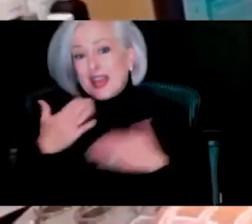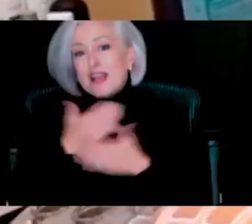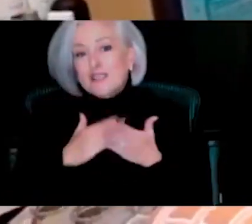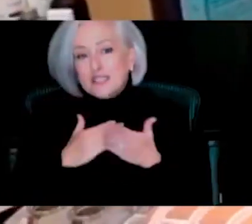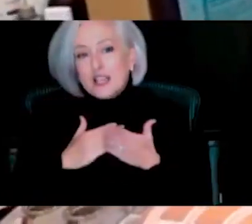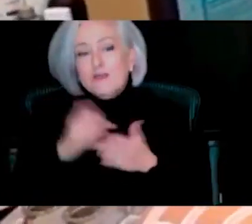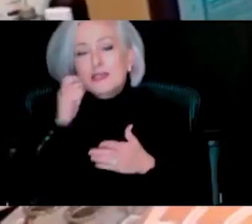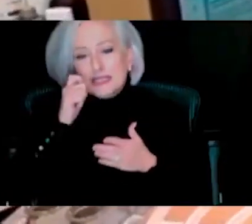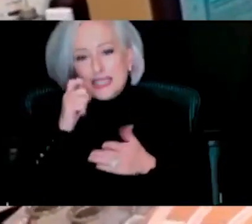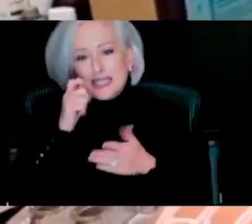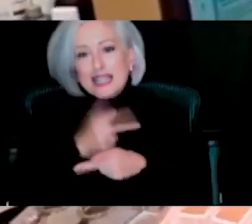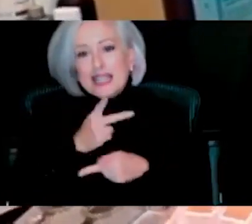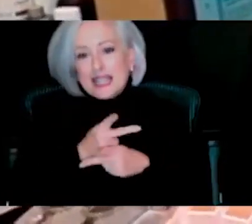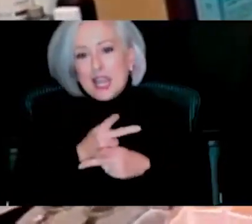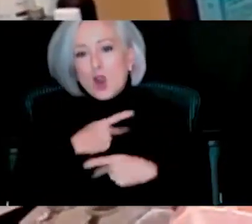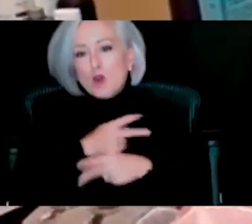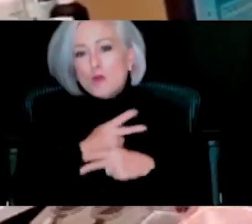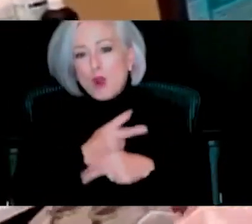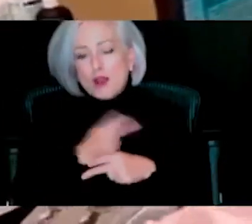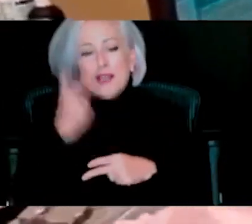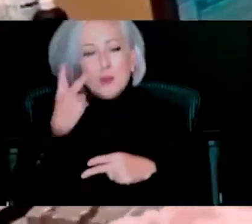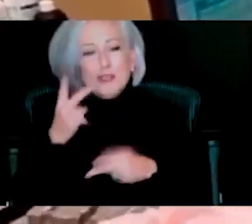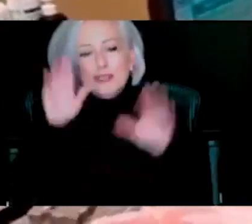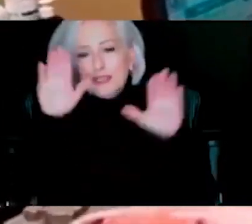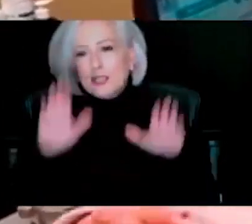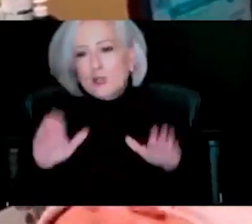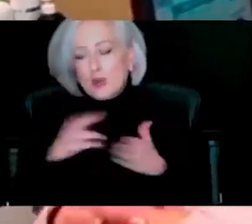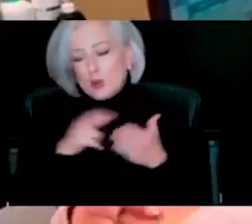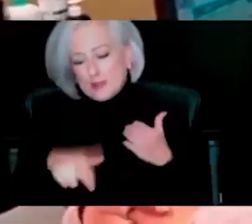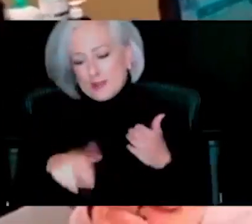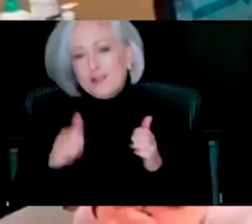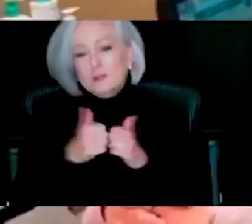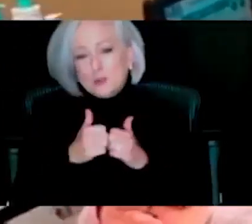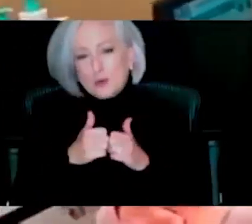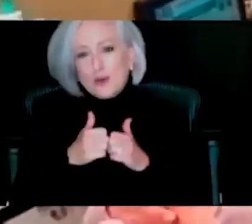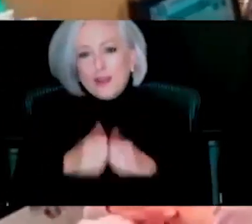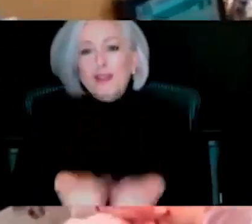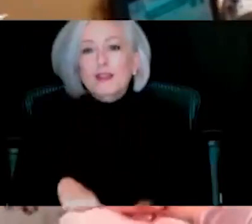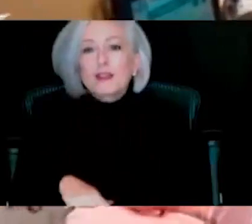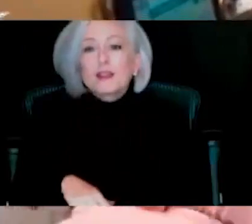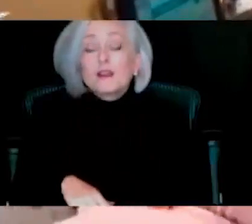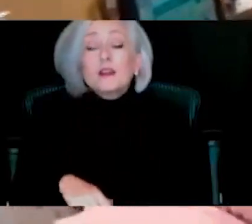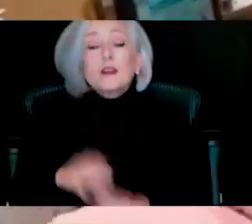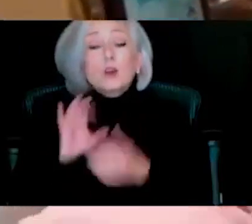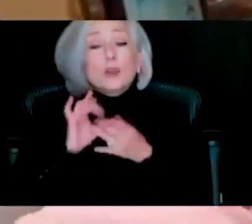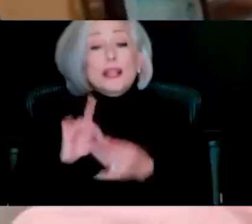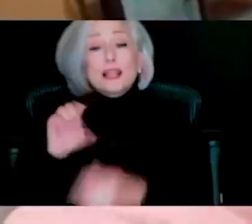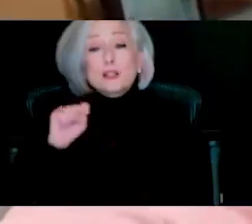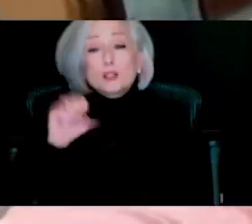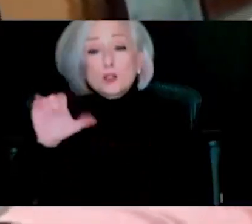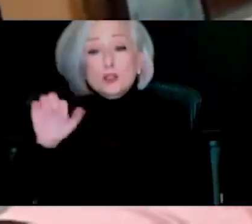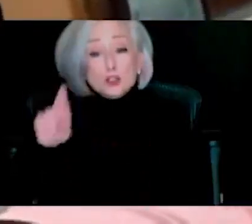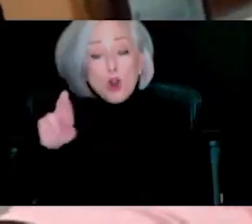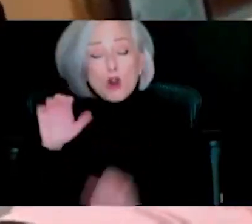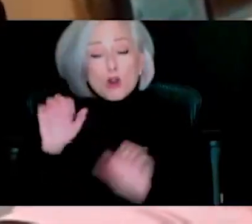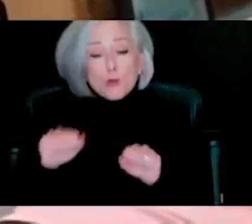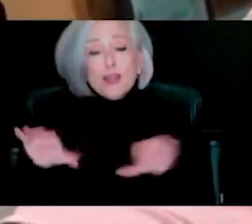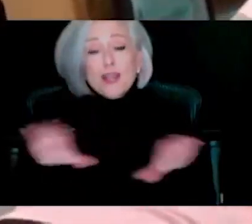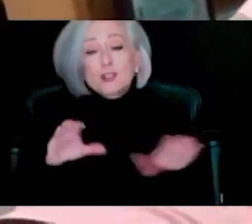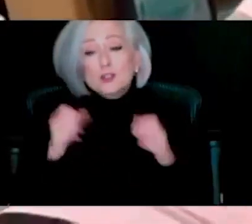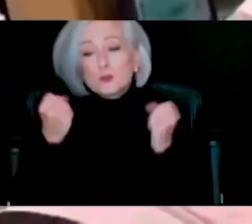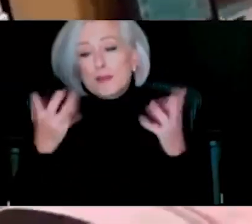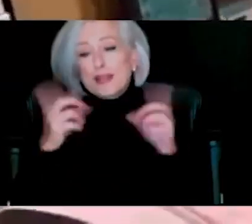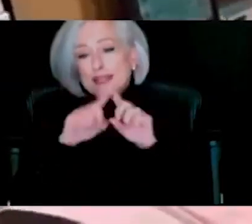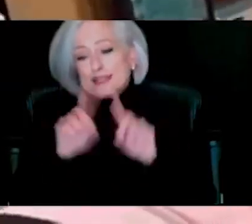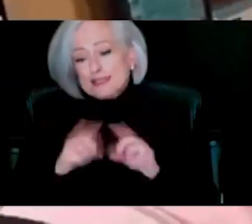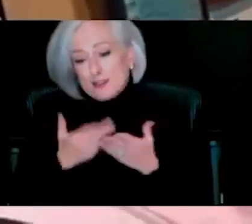we've also seen some great results with. And then for some of the acne scars, you can do all kinds of things for